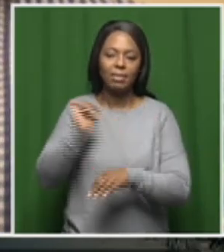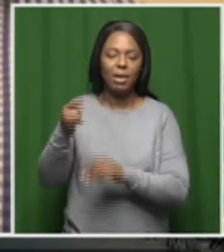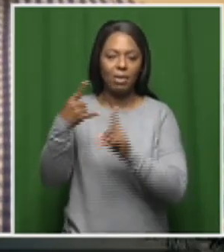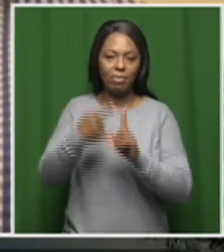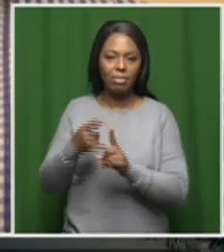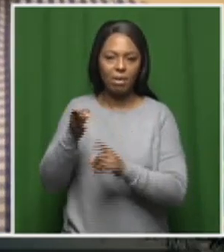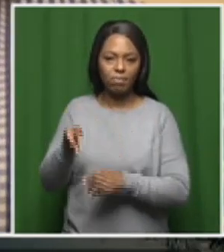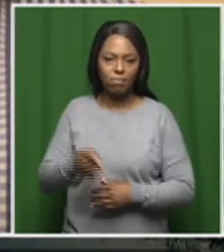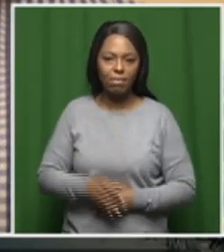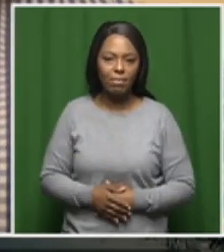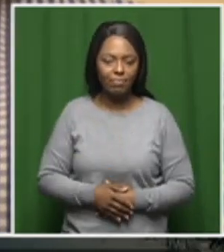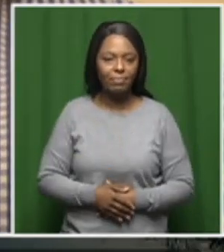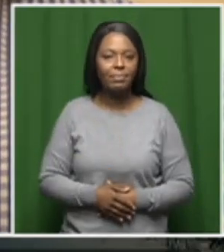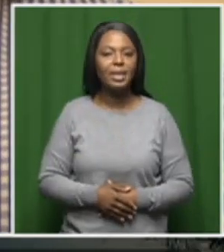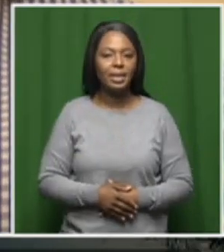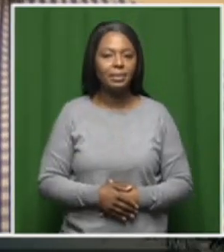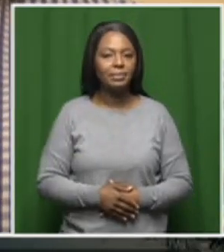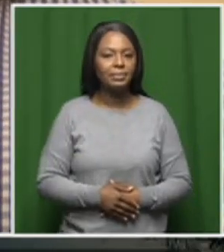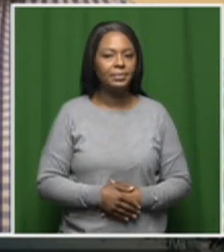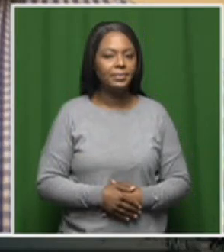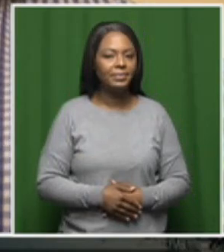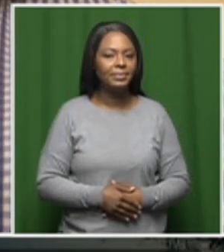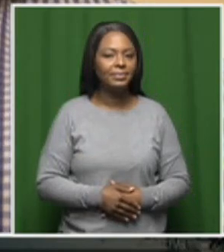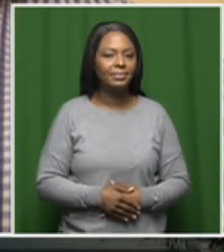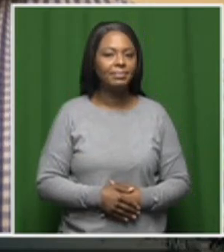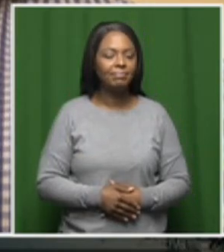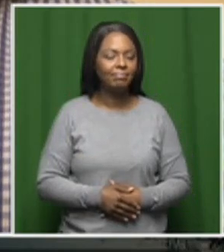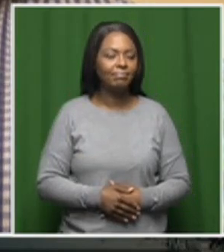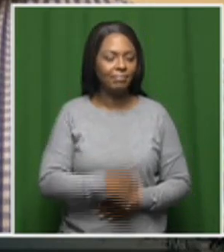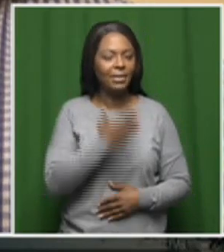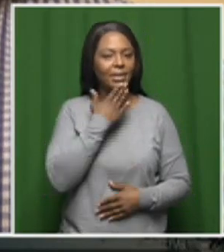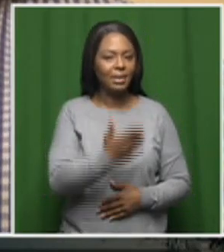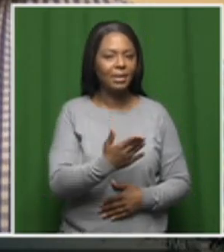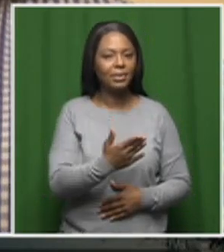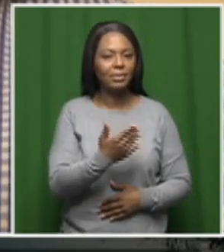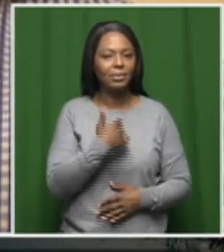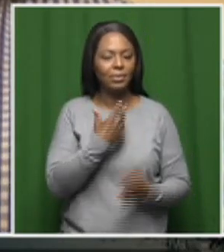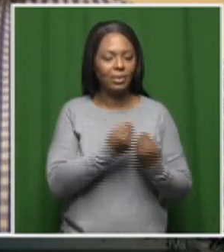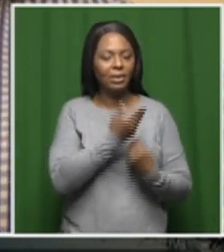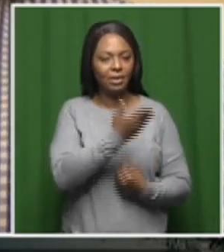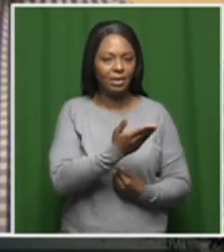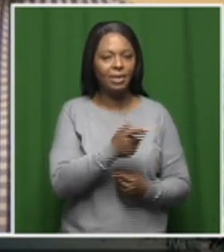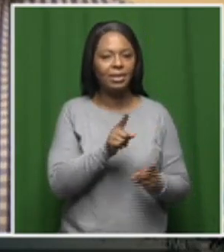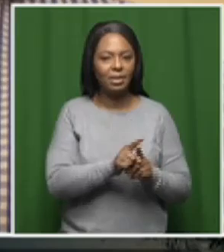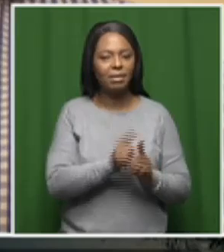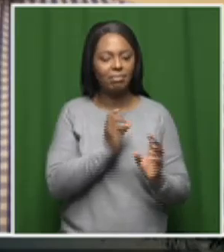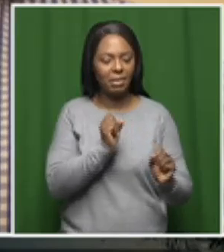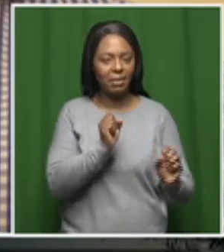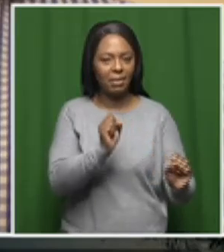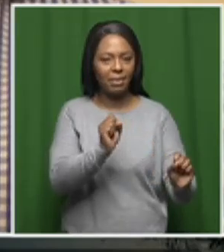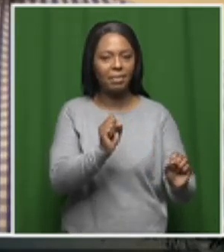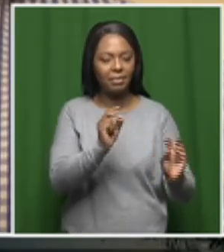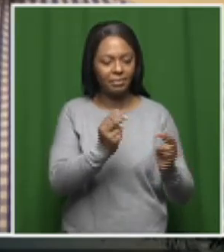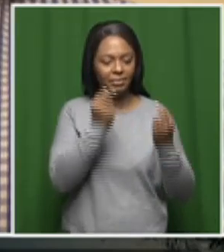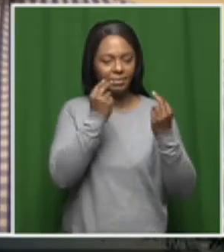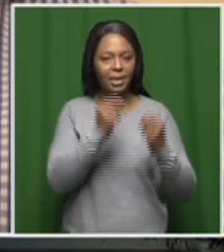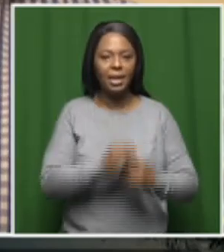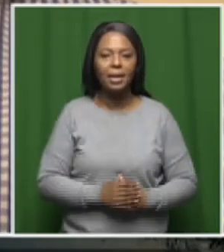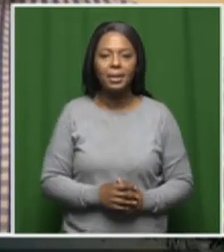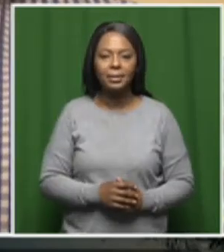It's great to be with you, Leanne, and to speak to your viewers. Thank you. So the City of